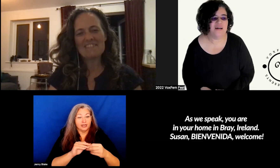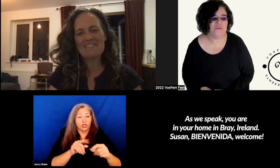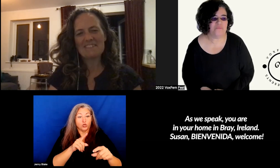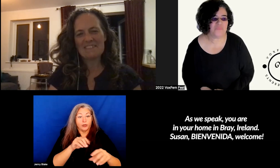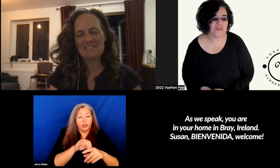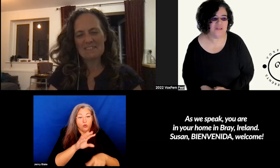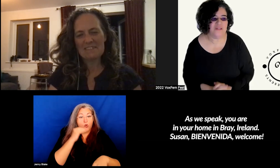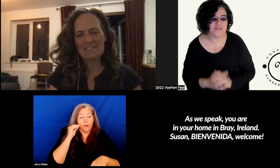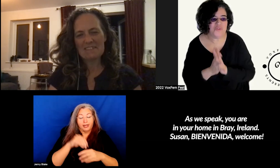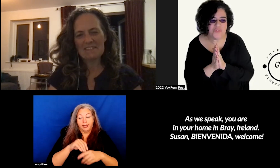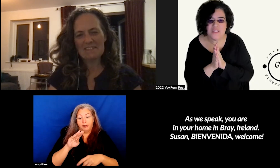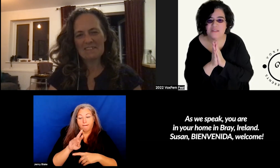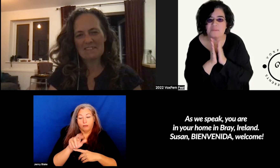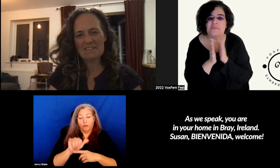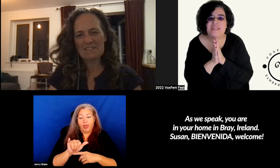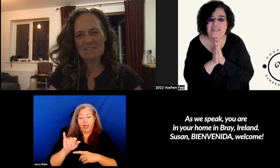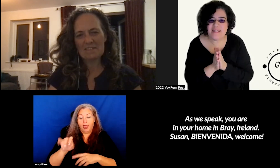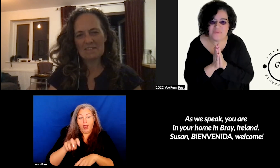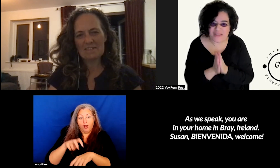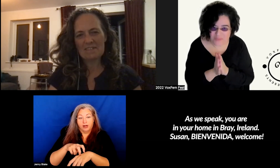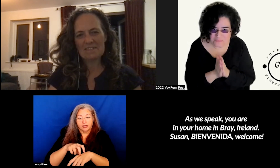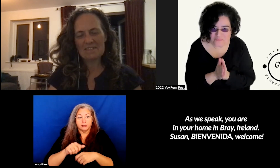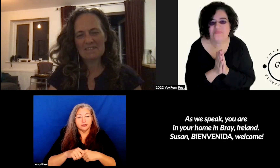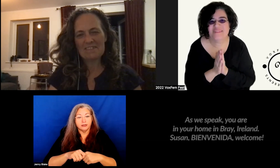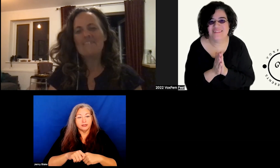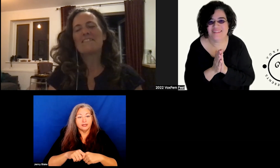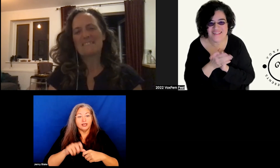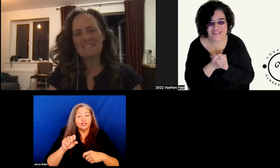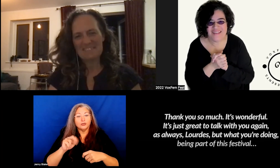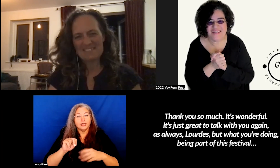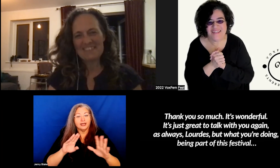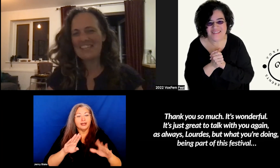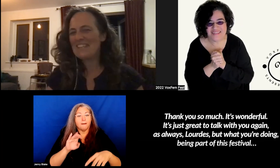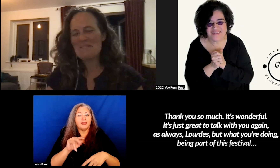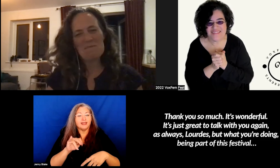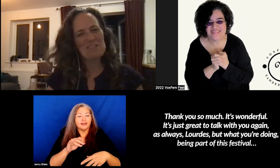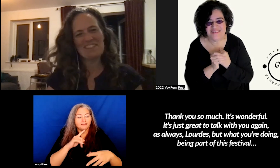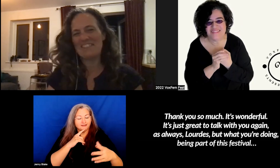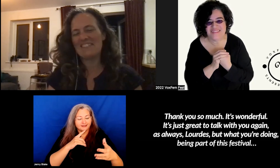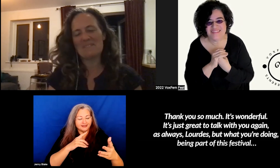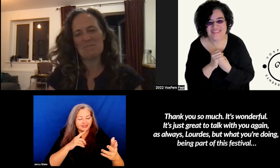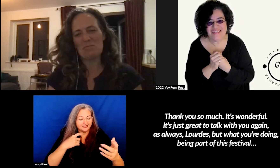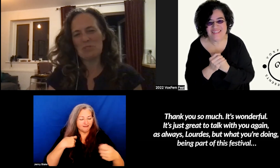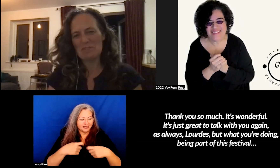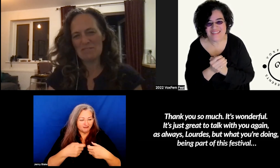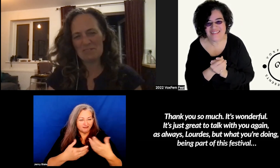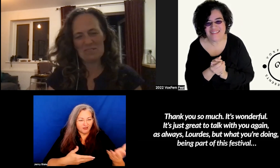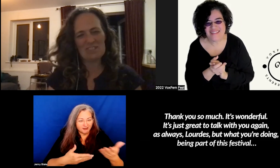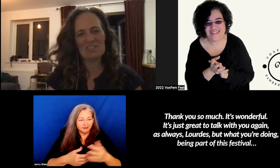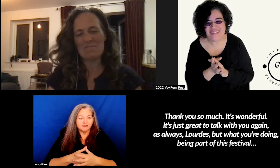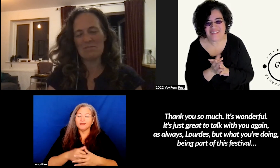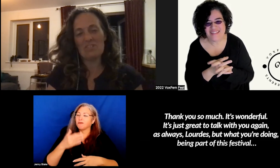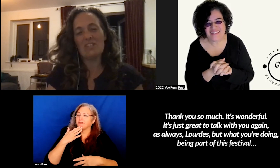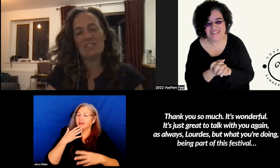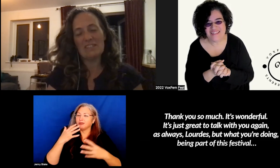Susan, bienvenida, welcome. Thank you so much. It's wonderful.